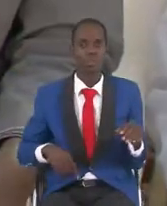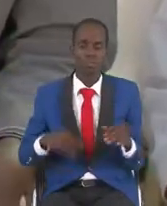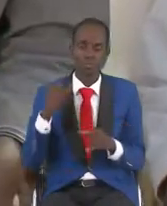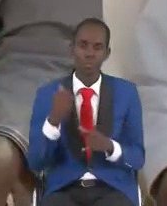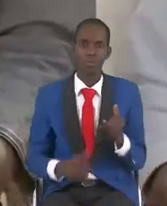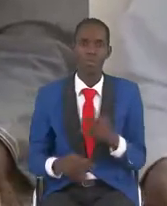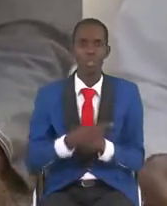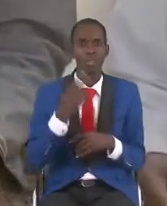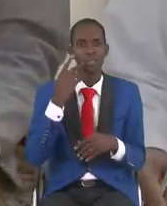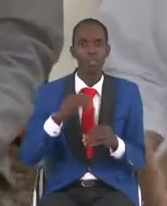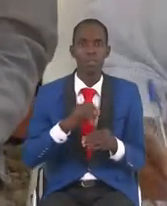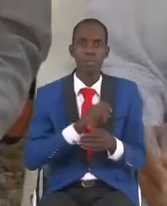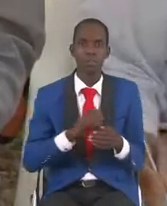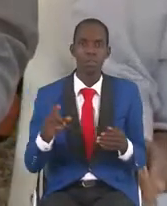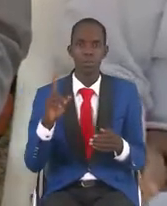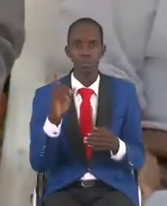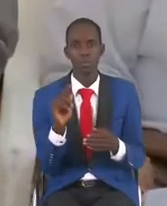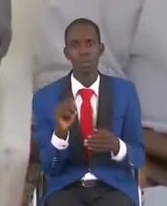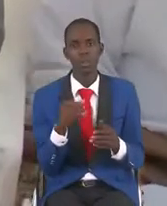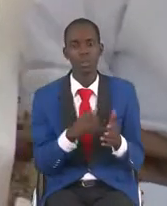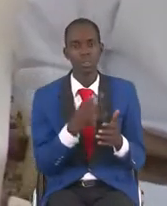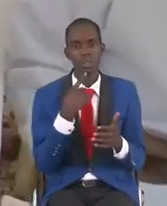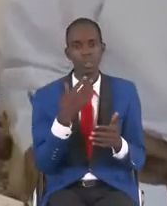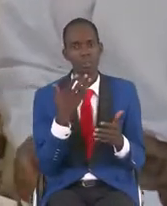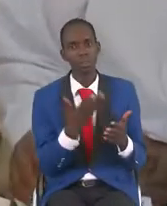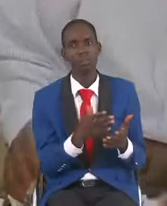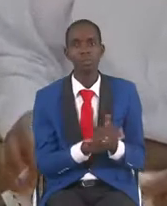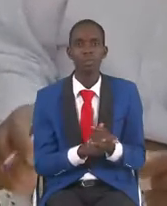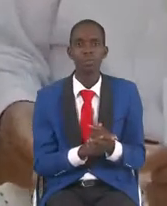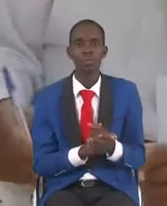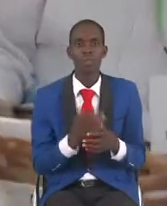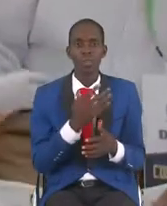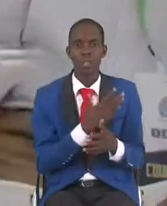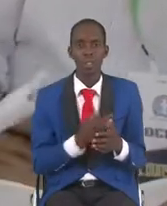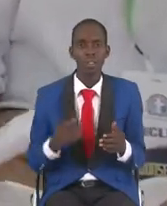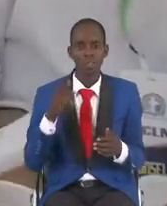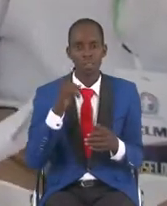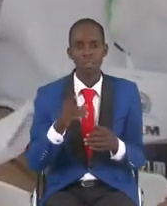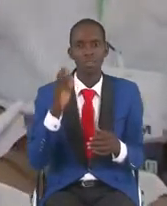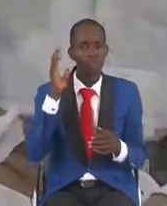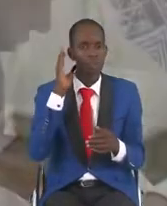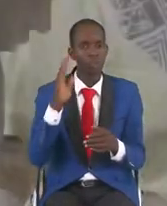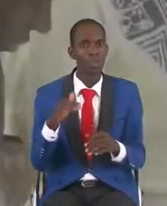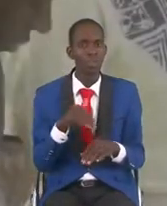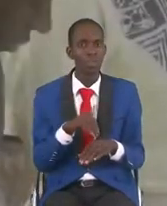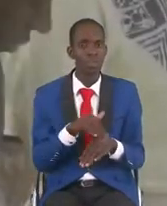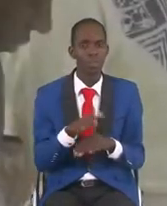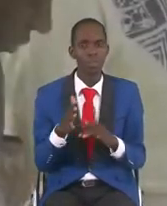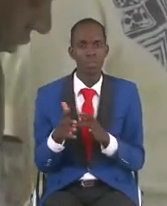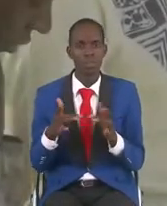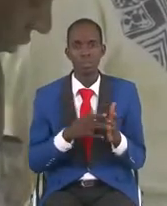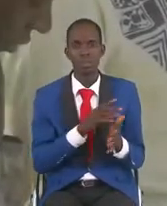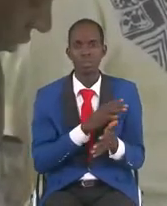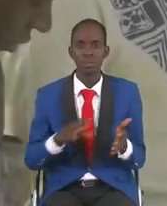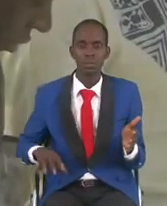verse 20. In verse 20, it tells us there, and he shall send Jesus Christ,